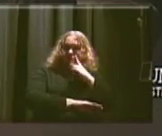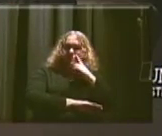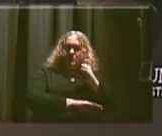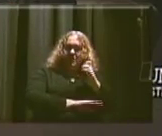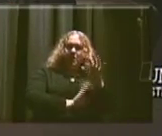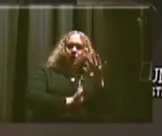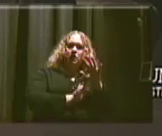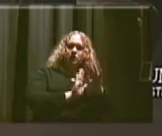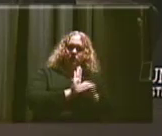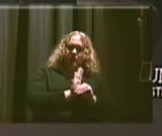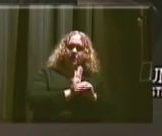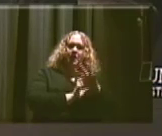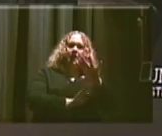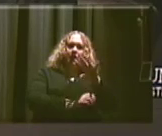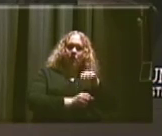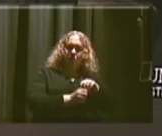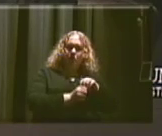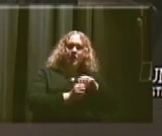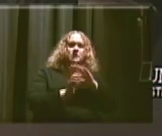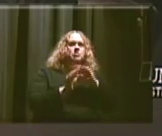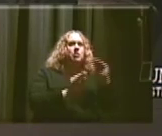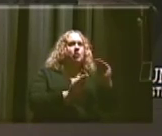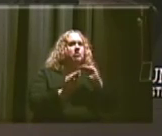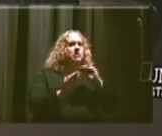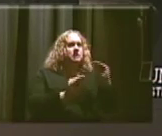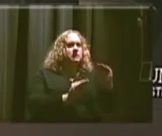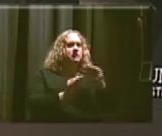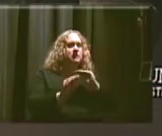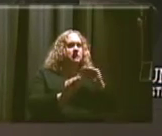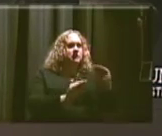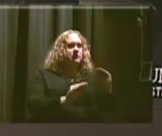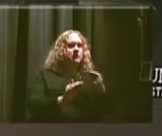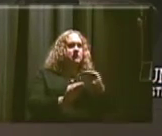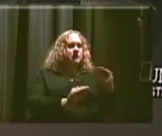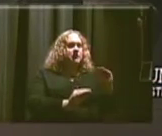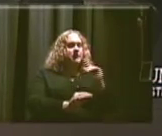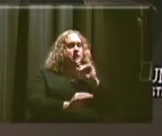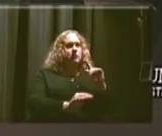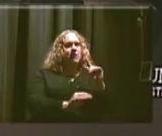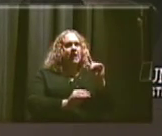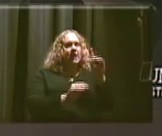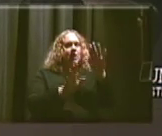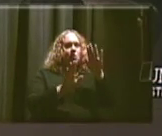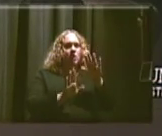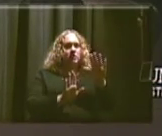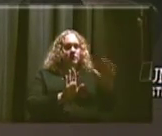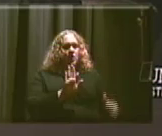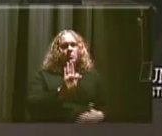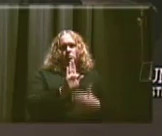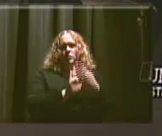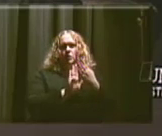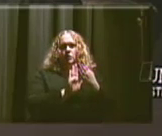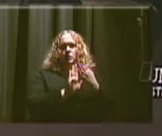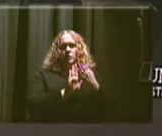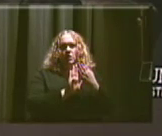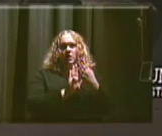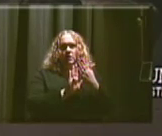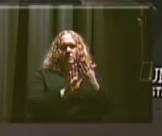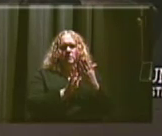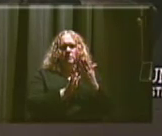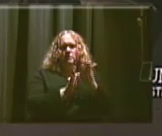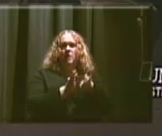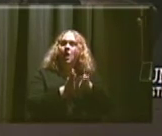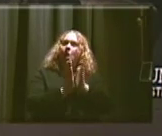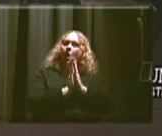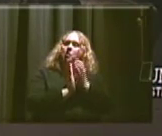incorporates a lot of movement. So it's a wonderful approach. And I'm hoping that we'll be requesting waivers